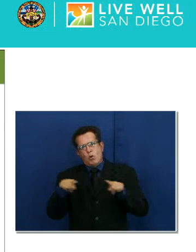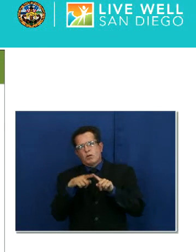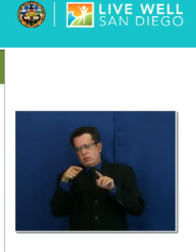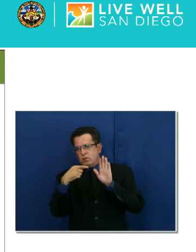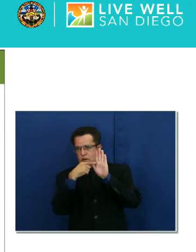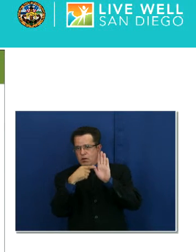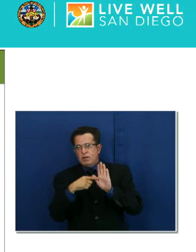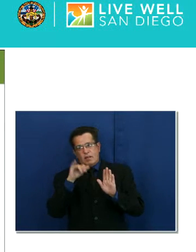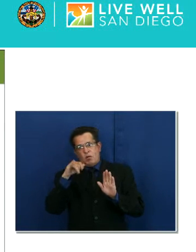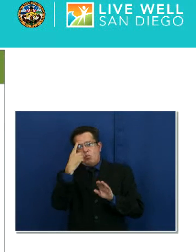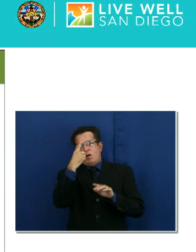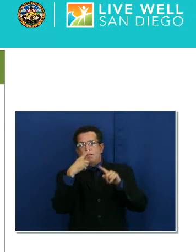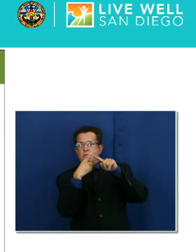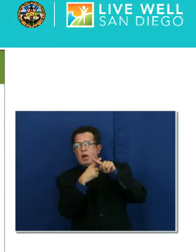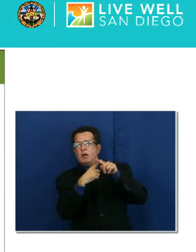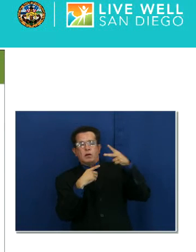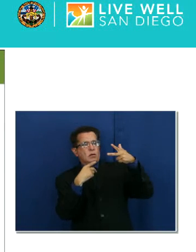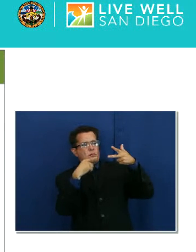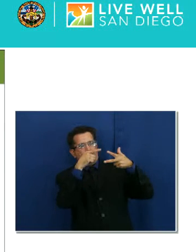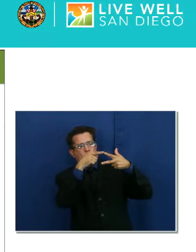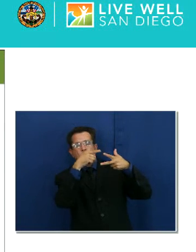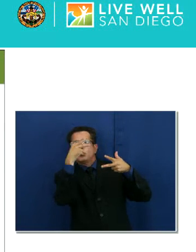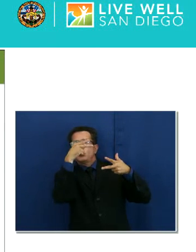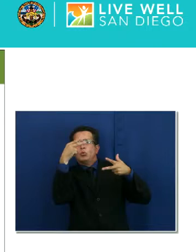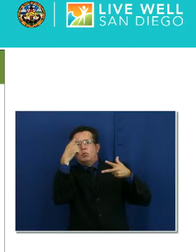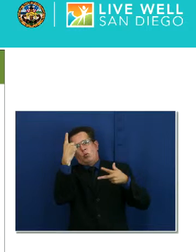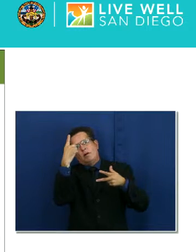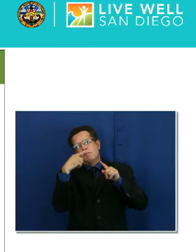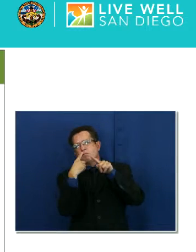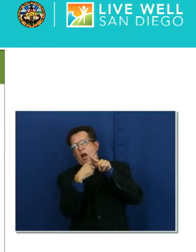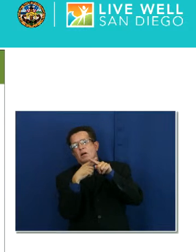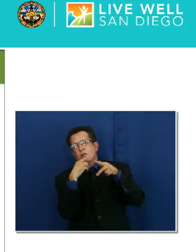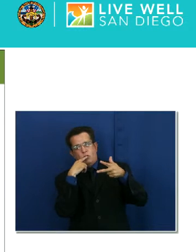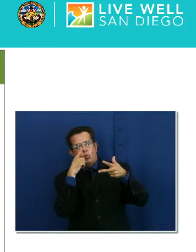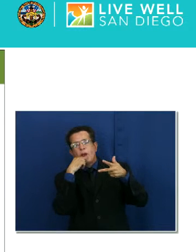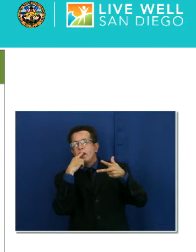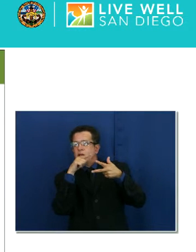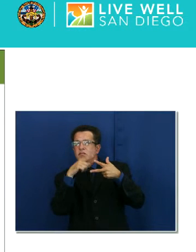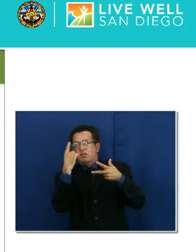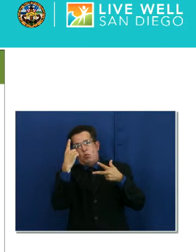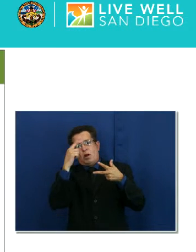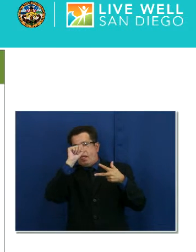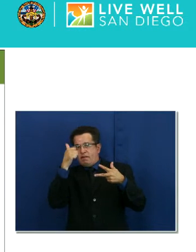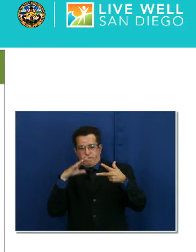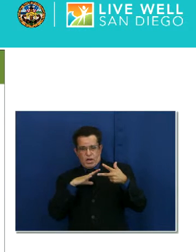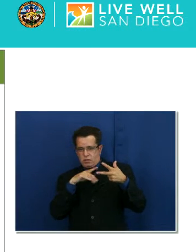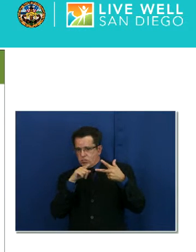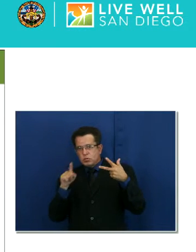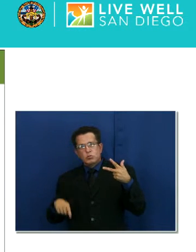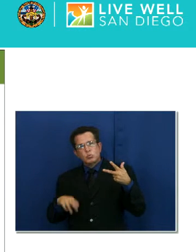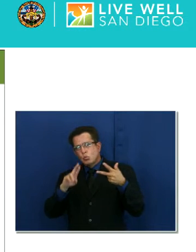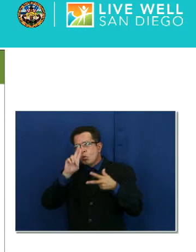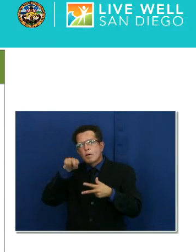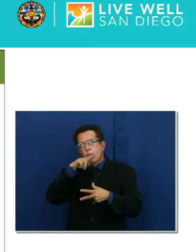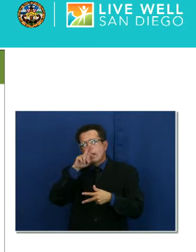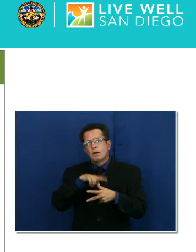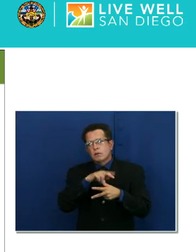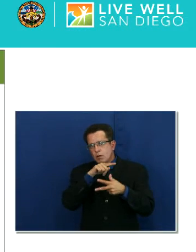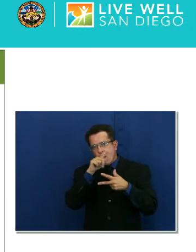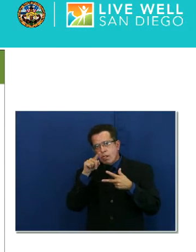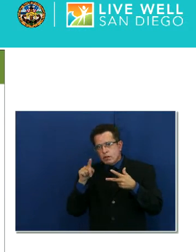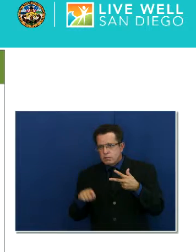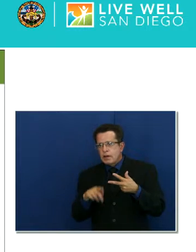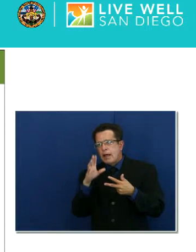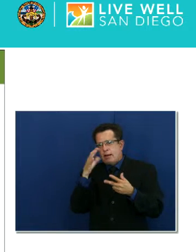the only metric in the 13 metrics that is abnormal, and also the total number of